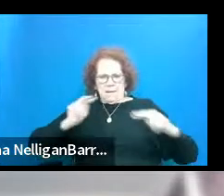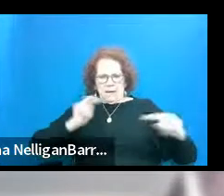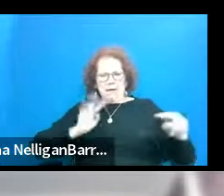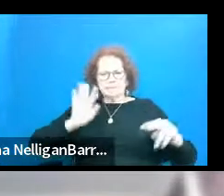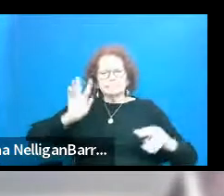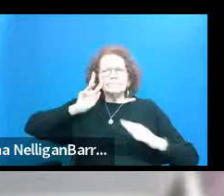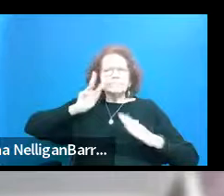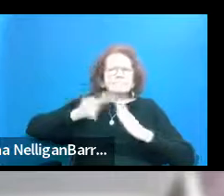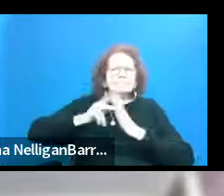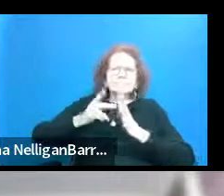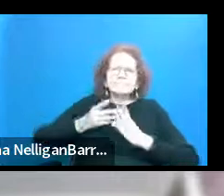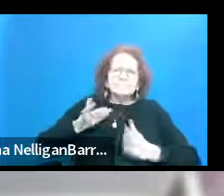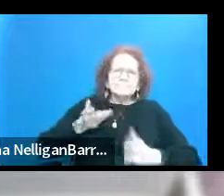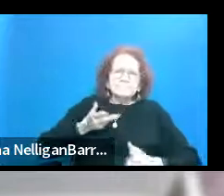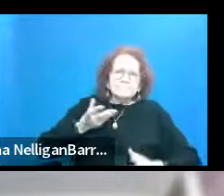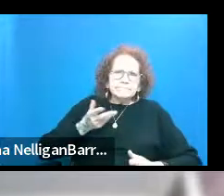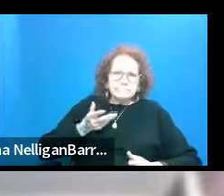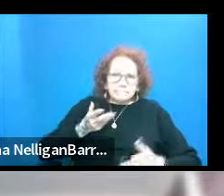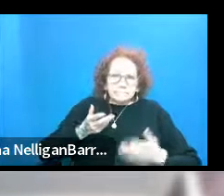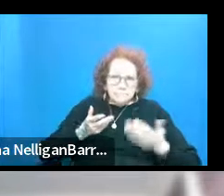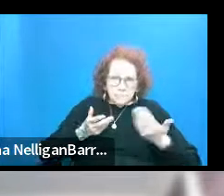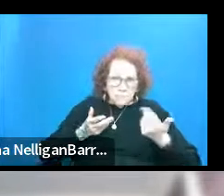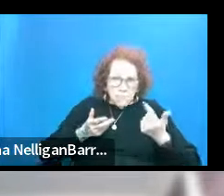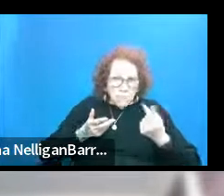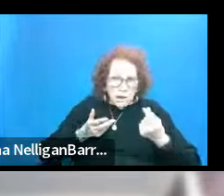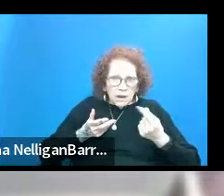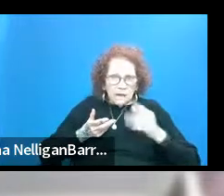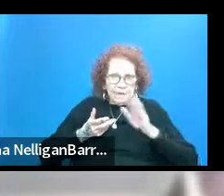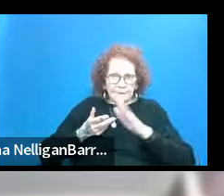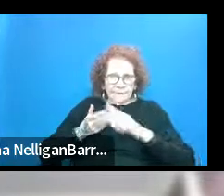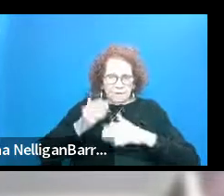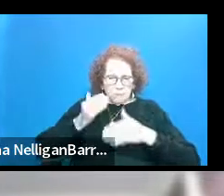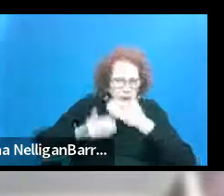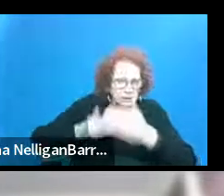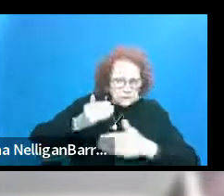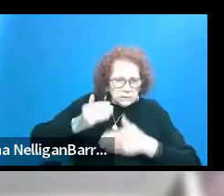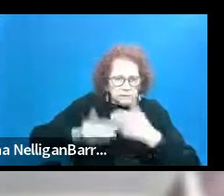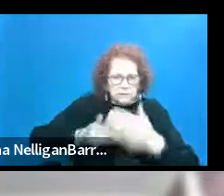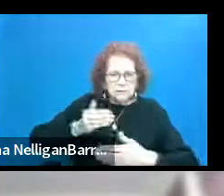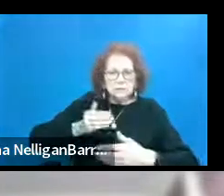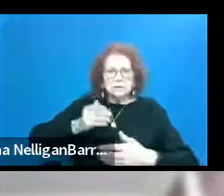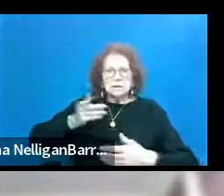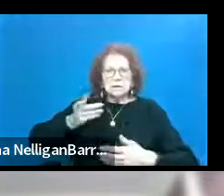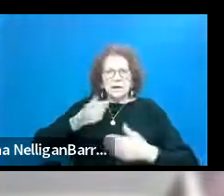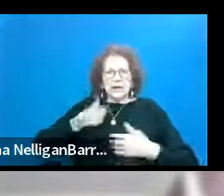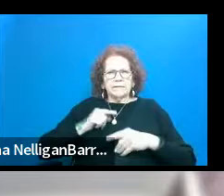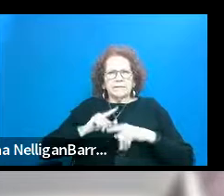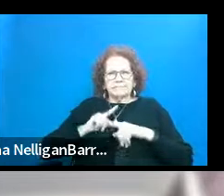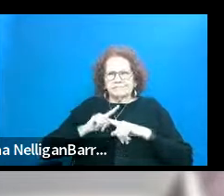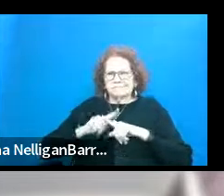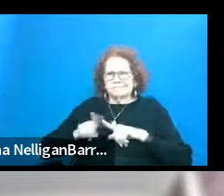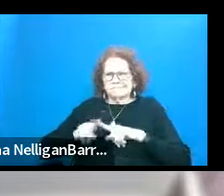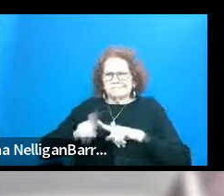understand where we are in that process, because the district has had so many different things come out in the media. It's